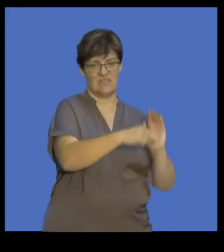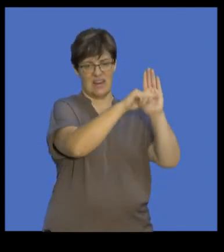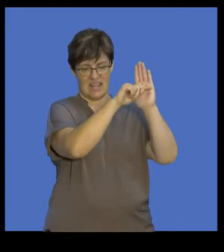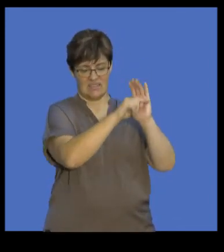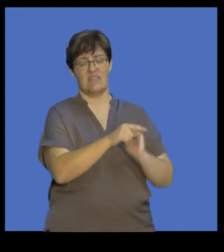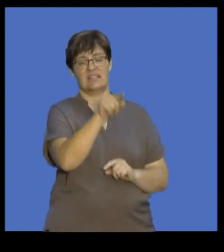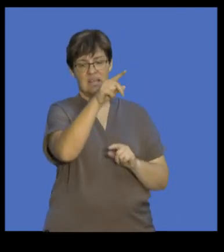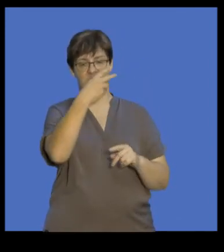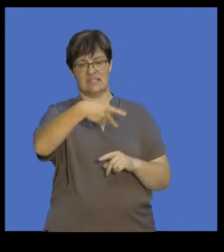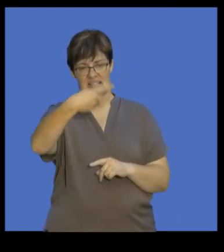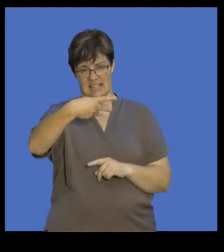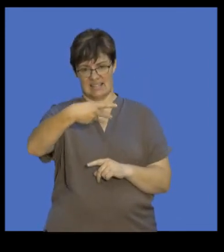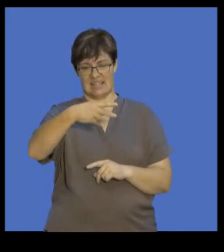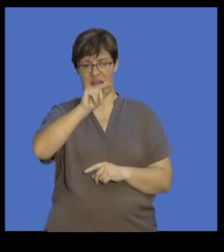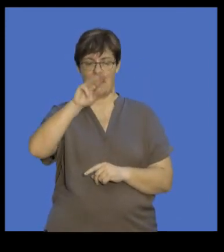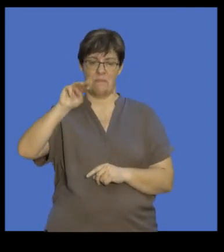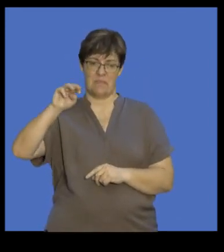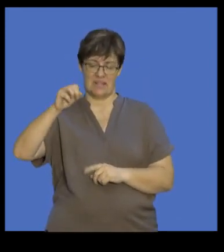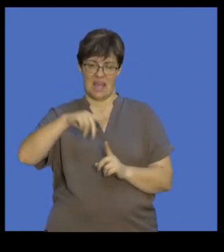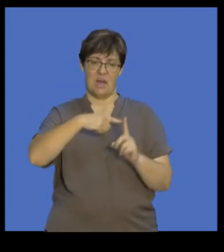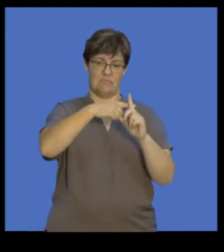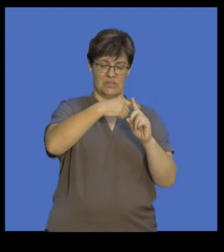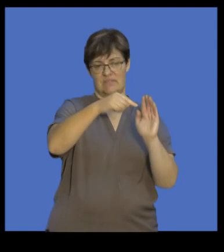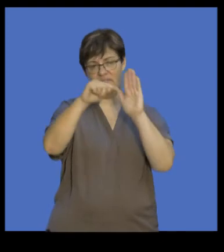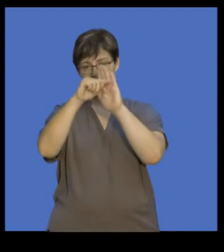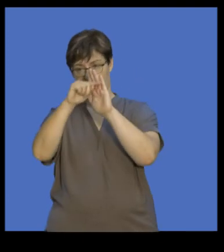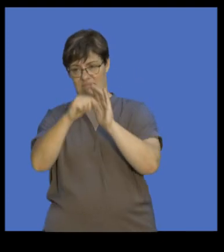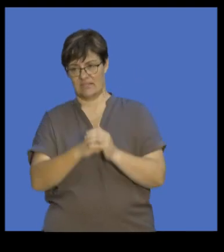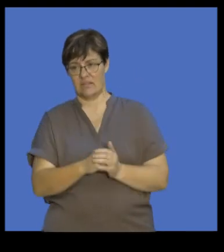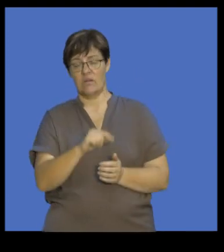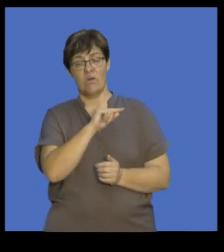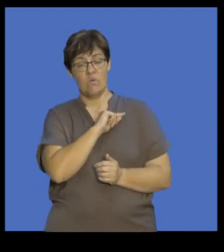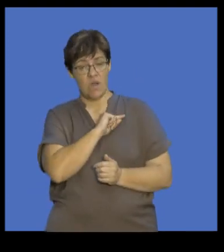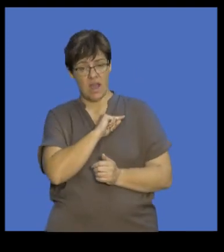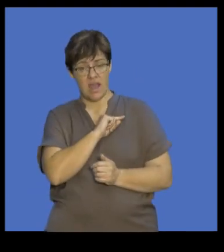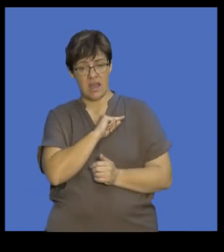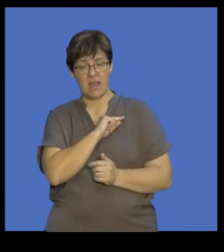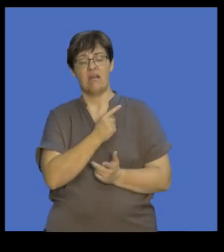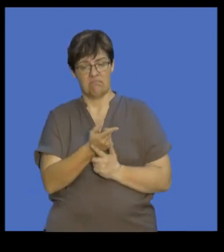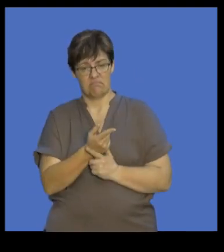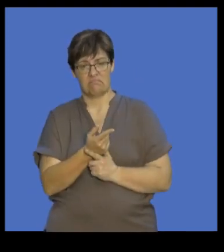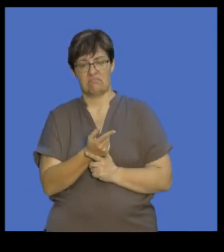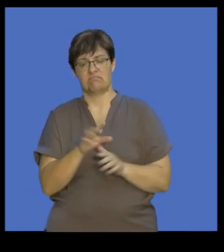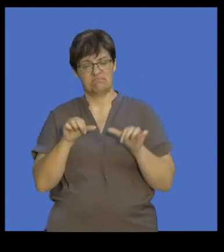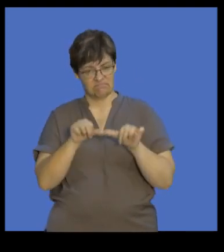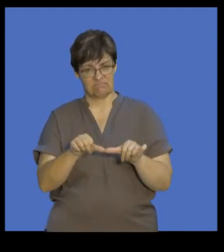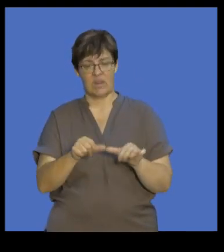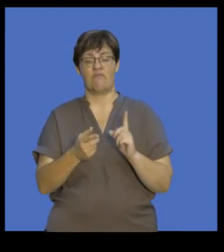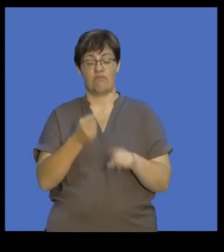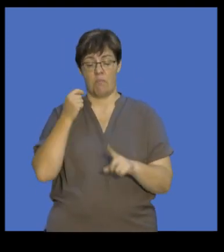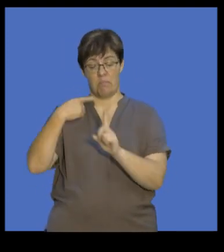light bulb and as well as the what? As the ammeter, because we know that by